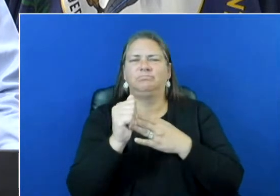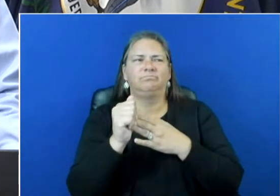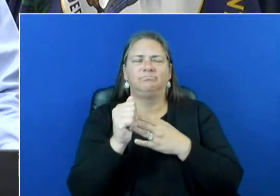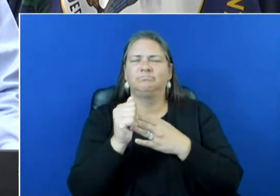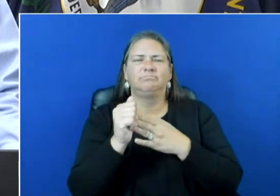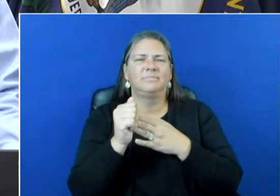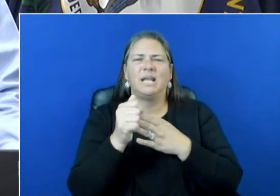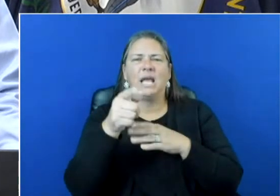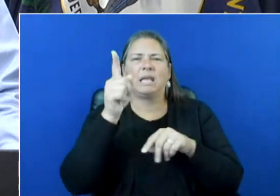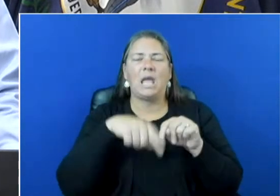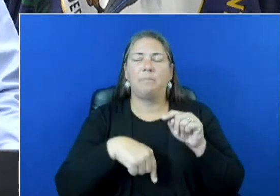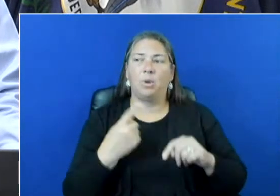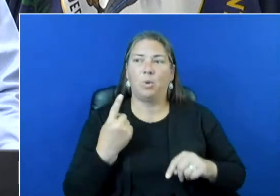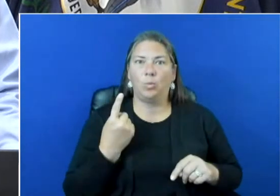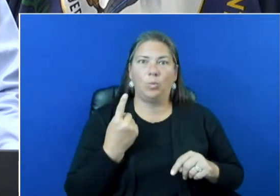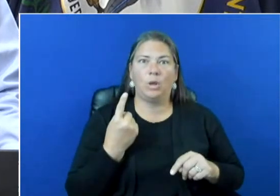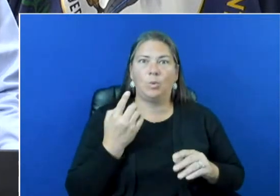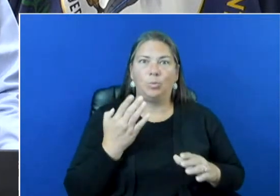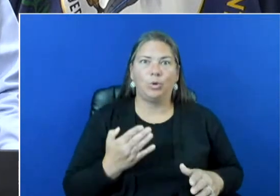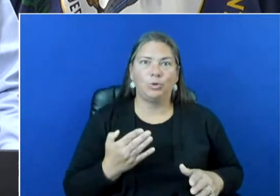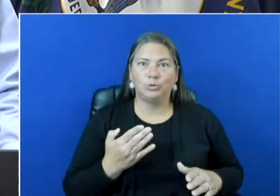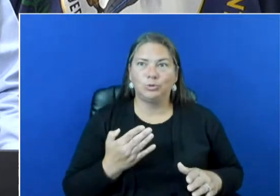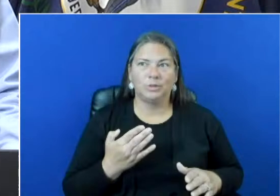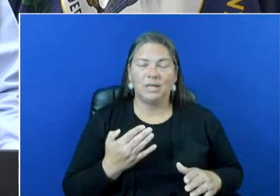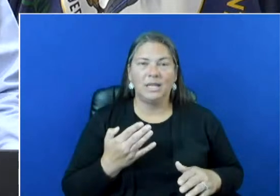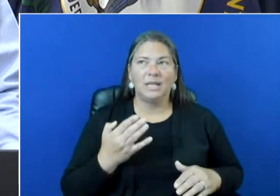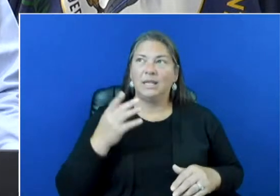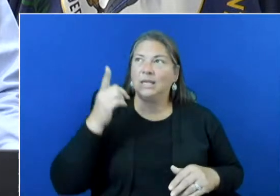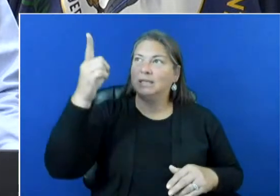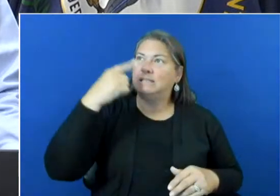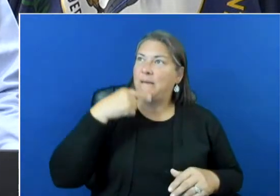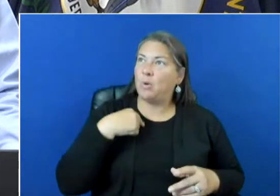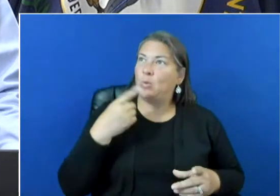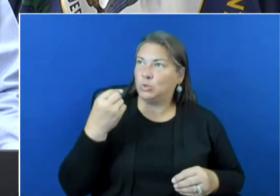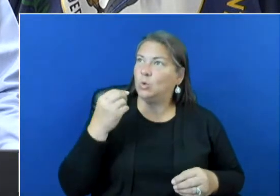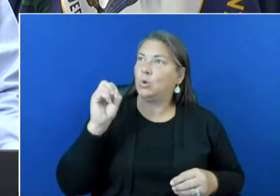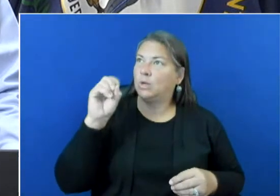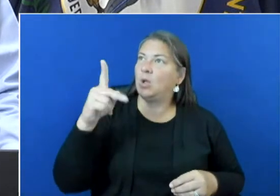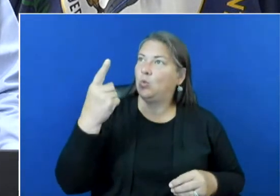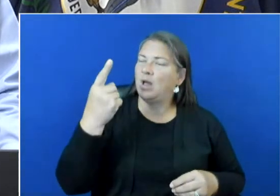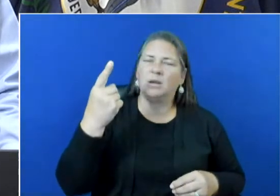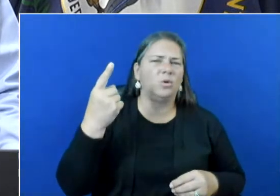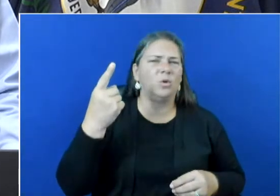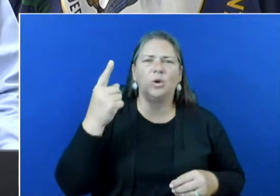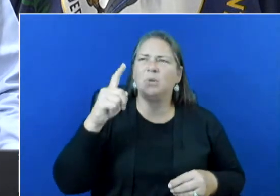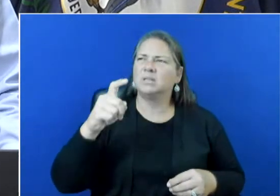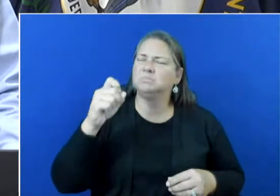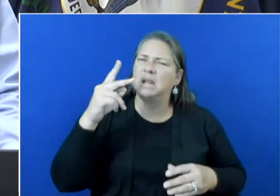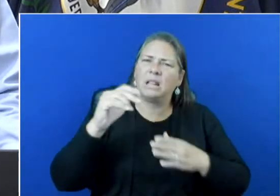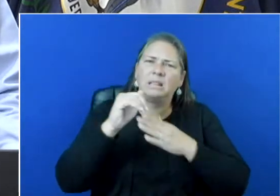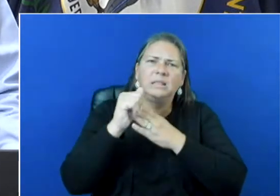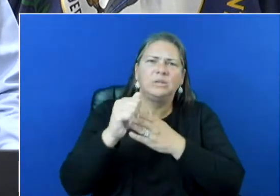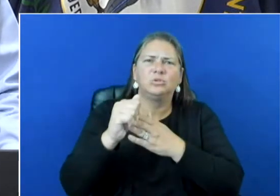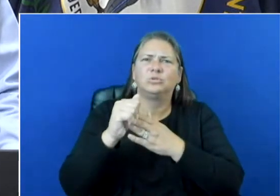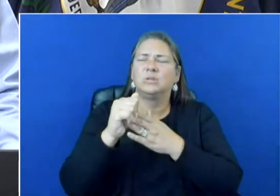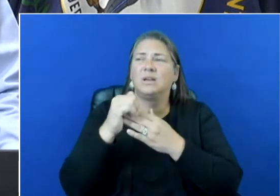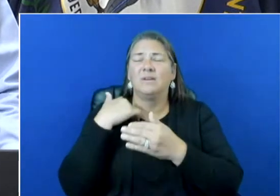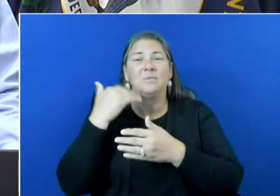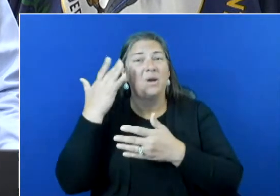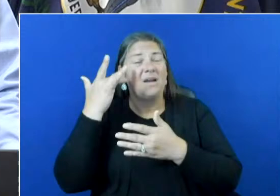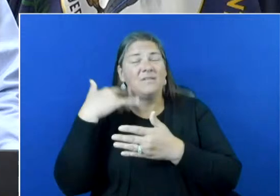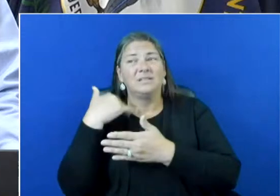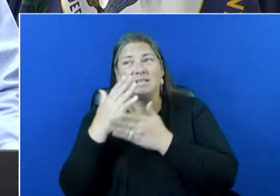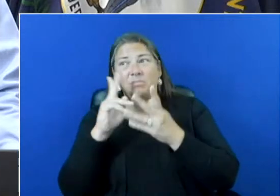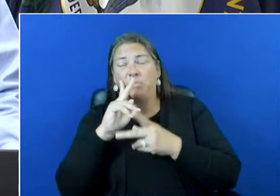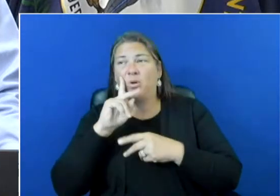one person telling us all what we need to do because we got some people whose heels